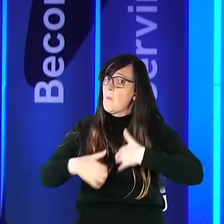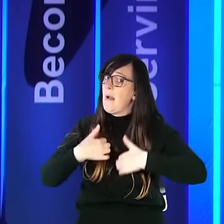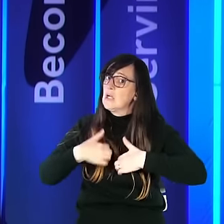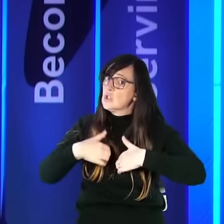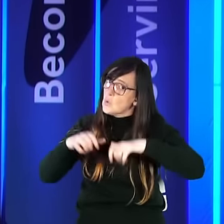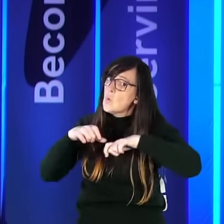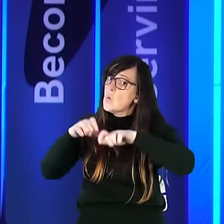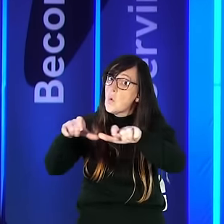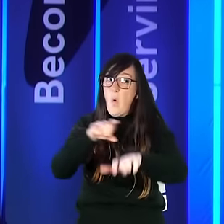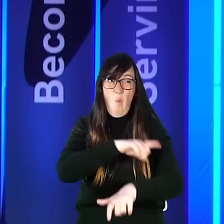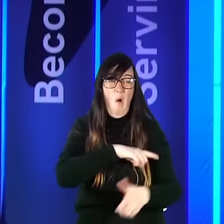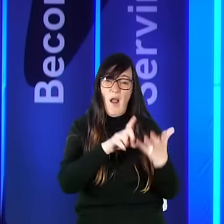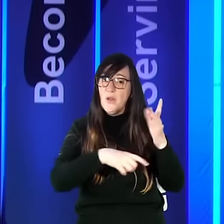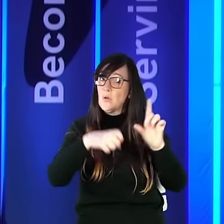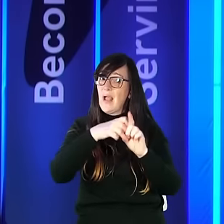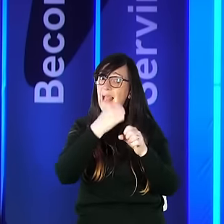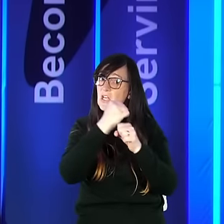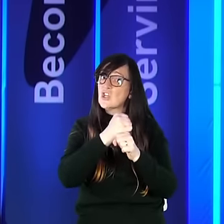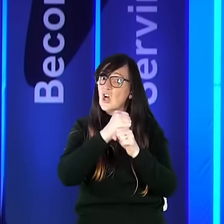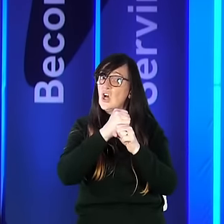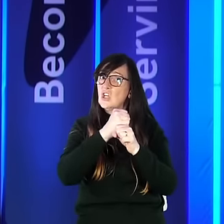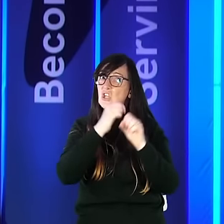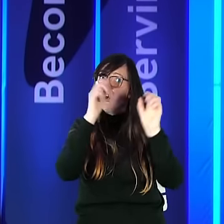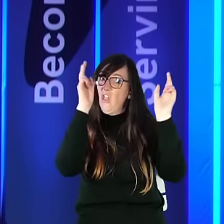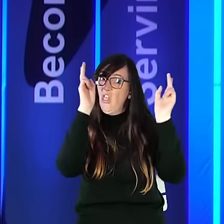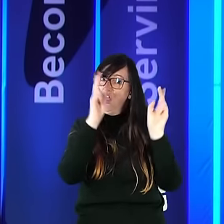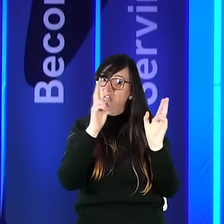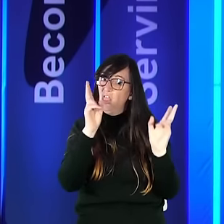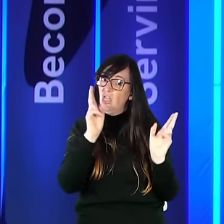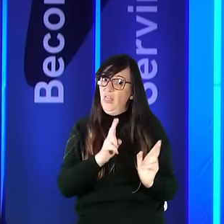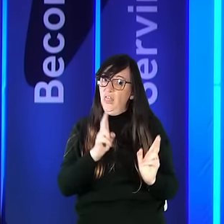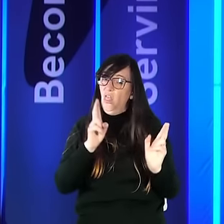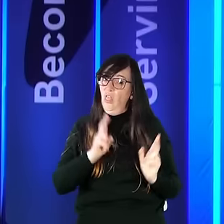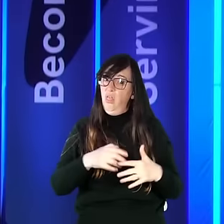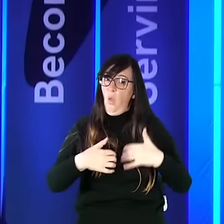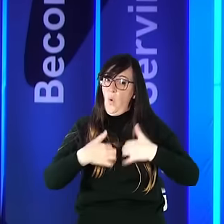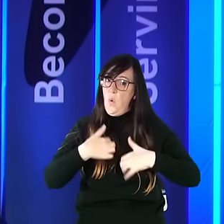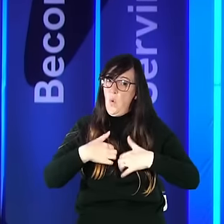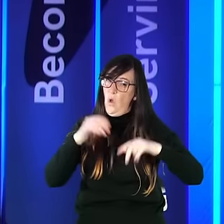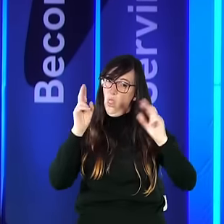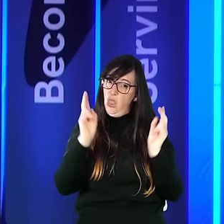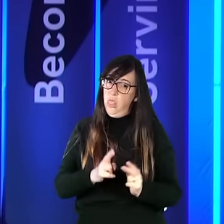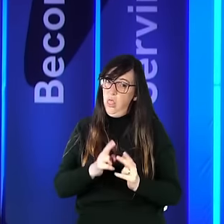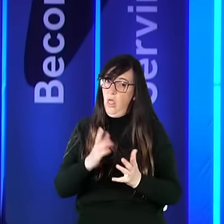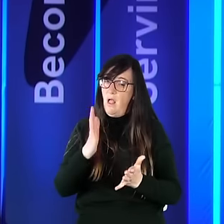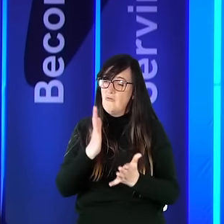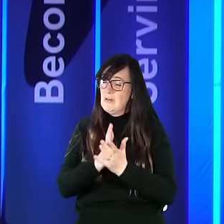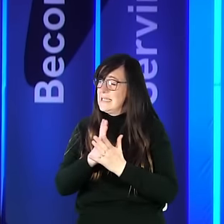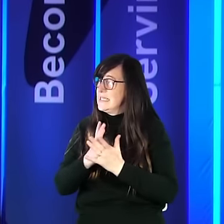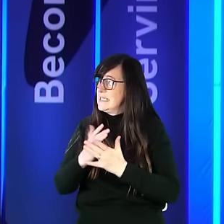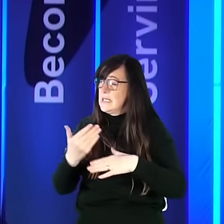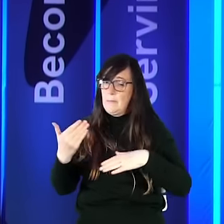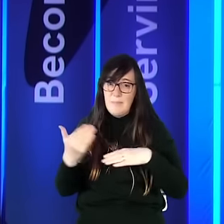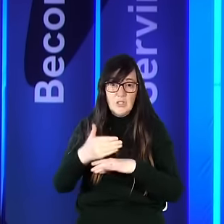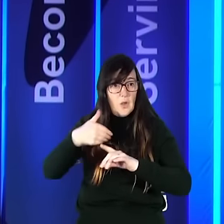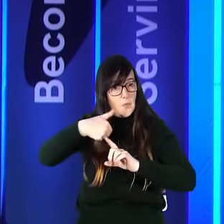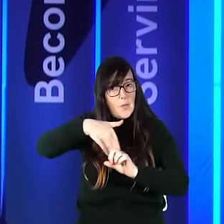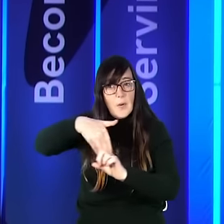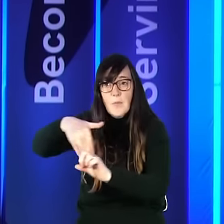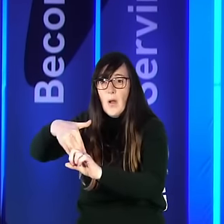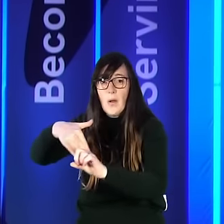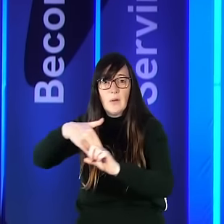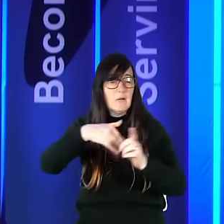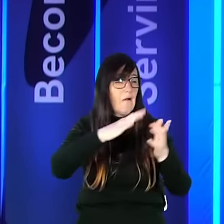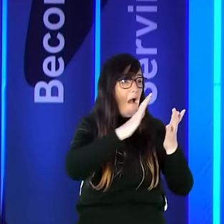all across the UK today. To send out missionaries who will follow in the footsteps of Hudson Taylor and